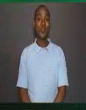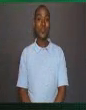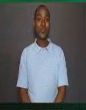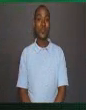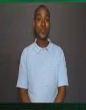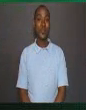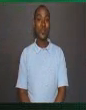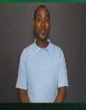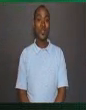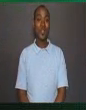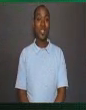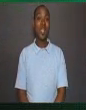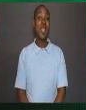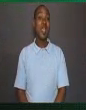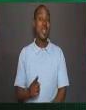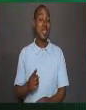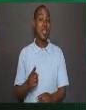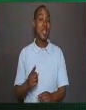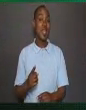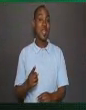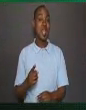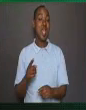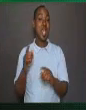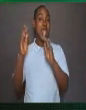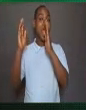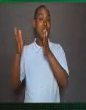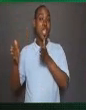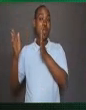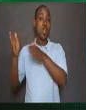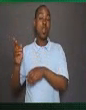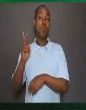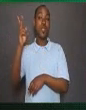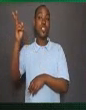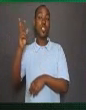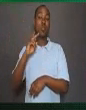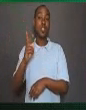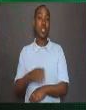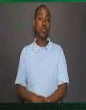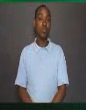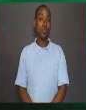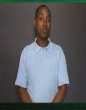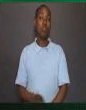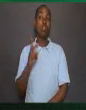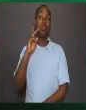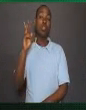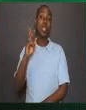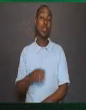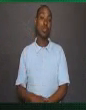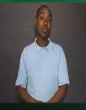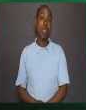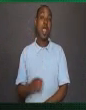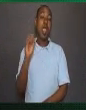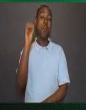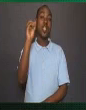If you turn your attention to the table on the screen, you can see the the